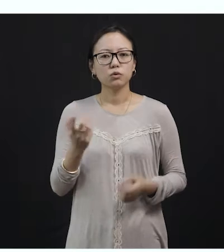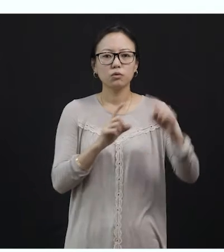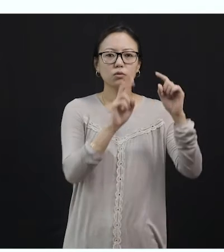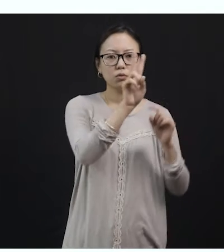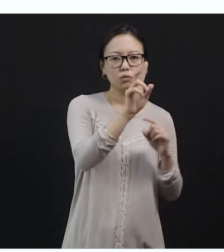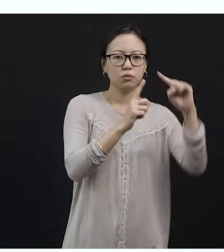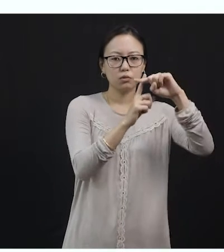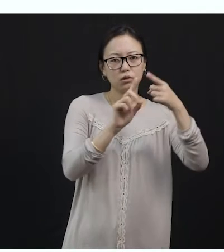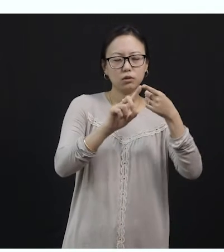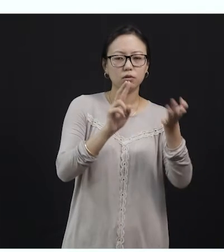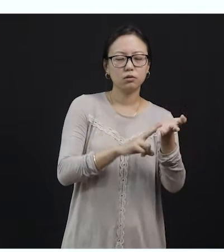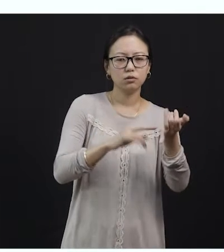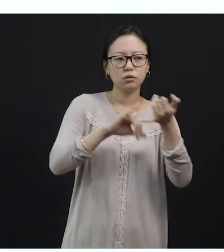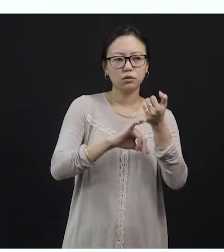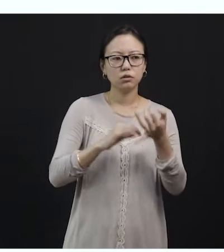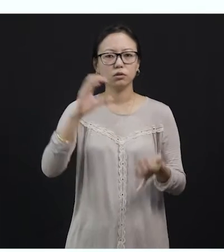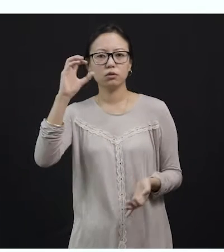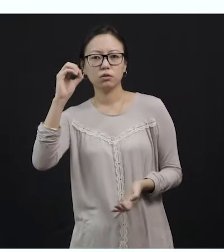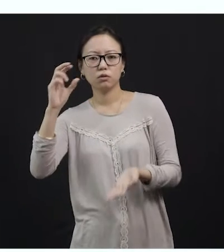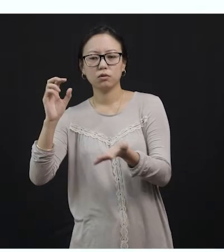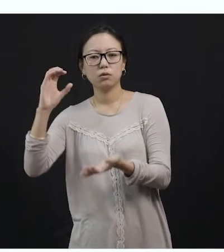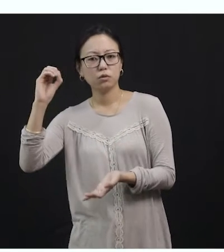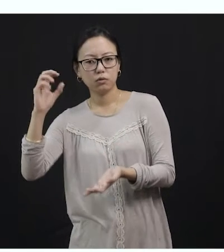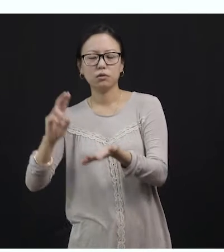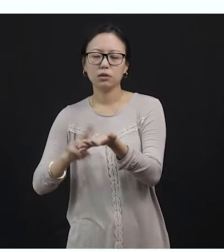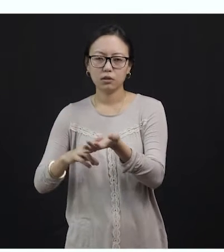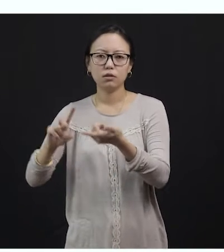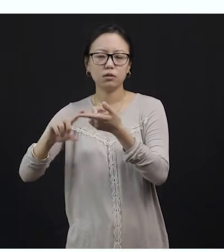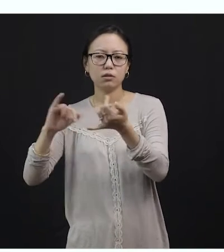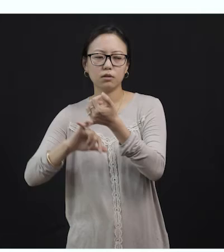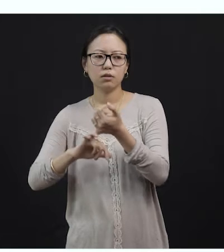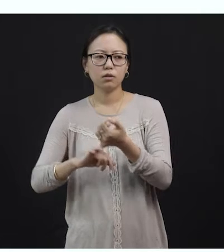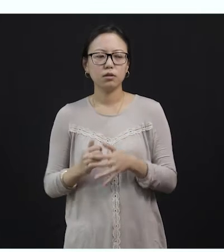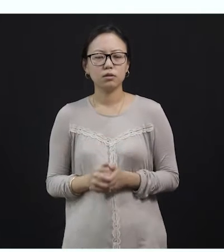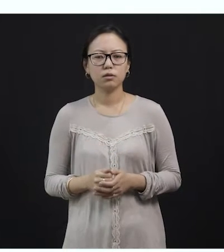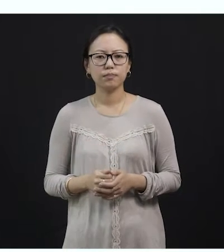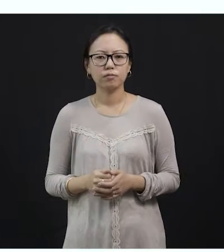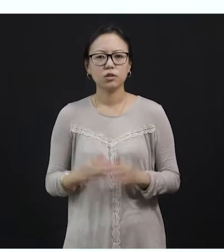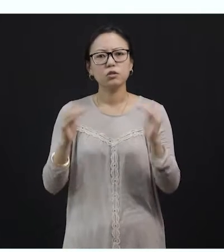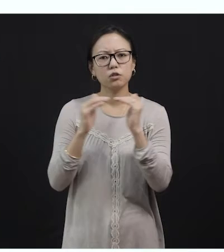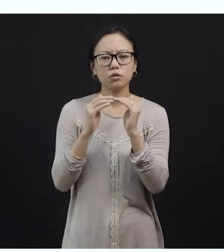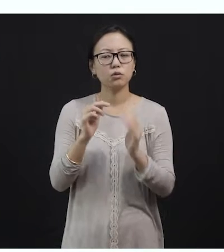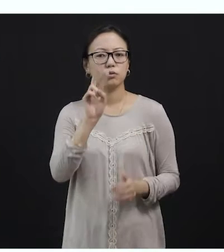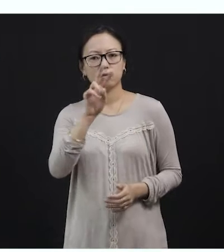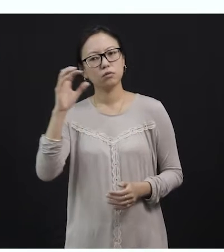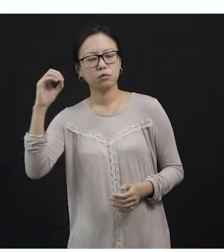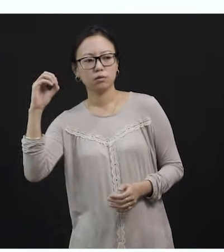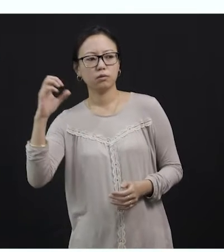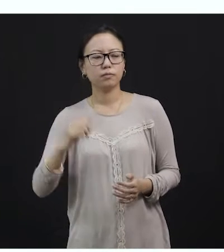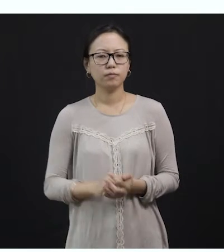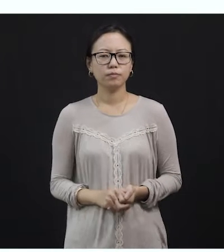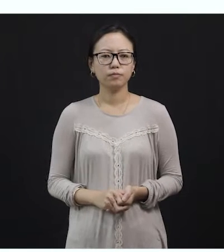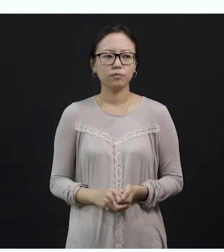2/10, 0 1s is equal to 20. Okay, children? Now, let us look at the second